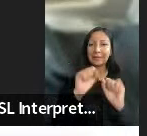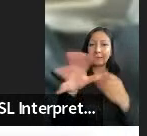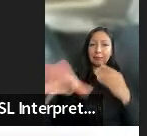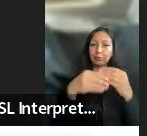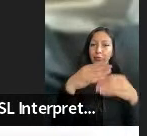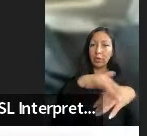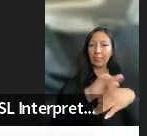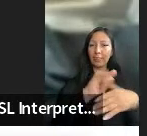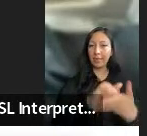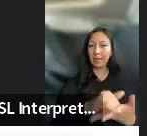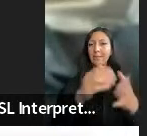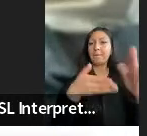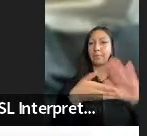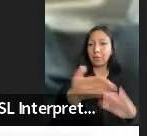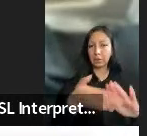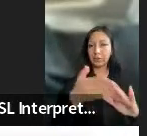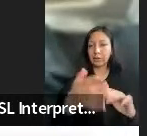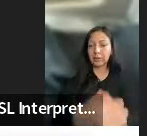process.